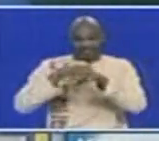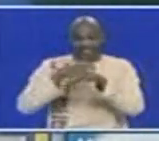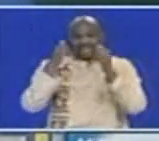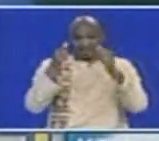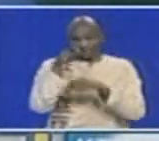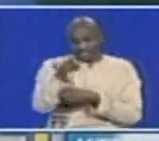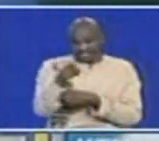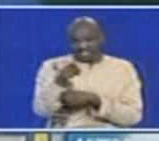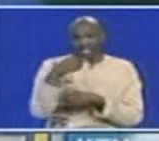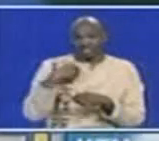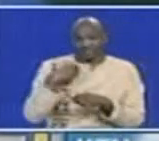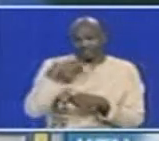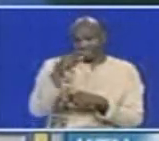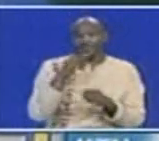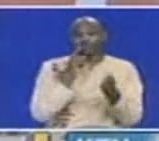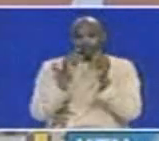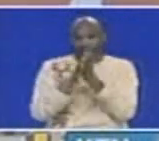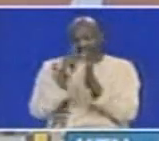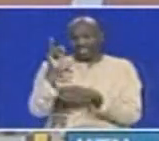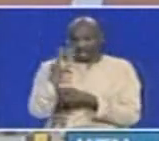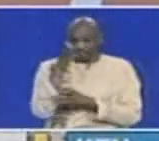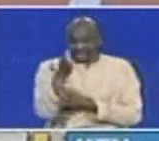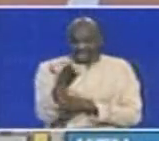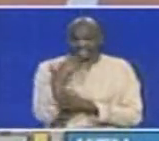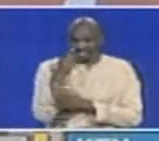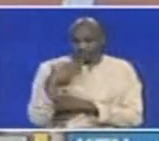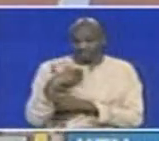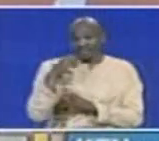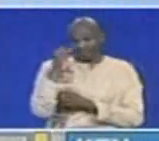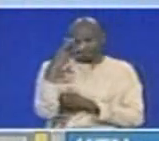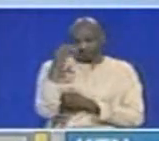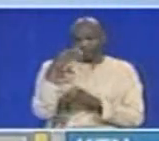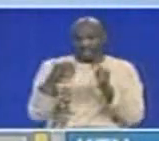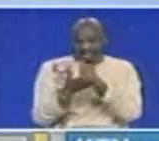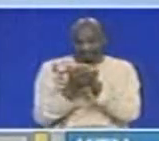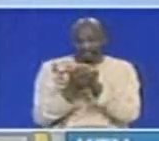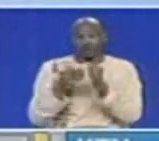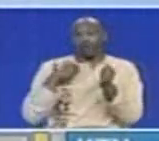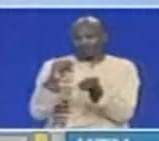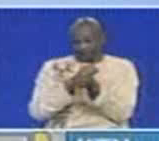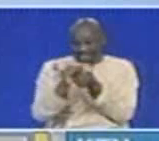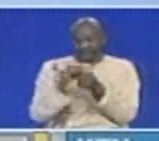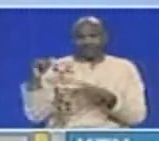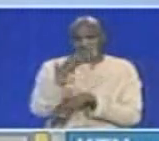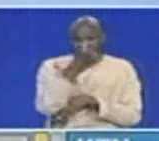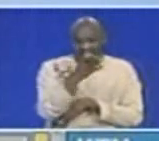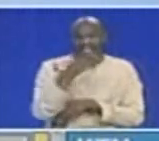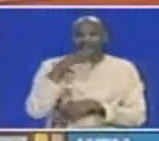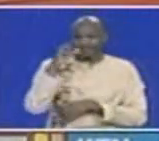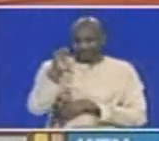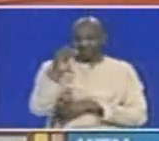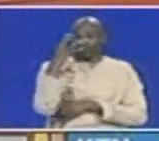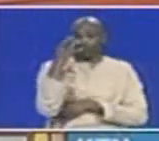FKF inked a deal with the operator in Nairobi today, a day before Hambee Stars departs for the tie set for Friday. In the deal, Flight 540